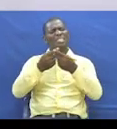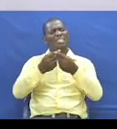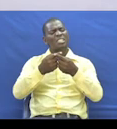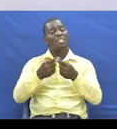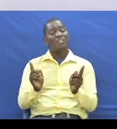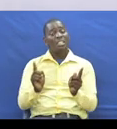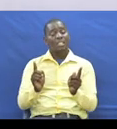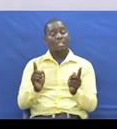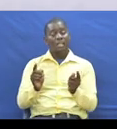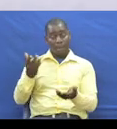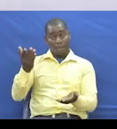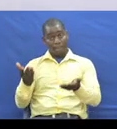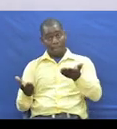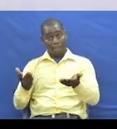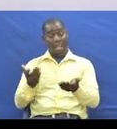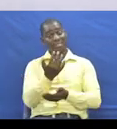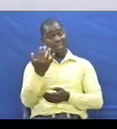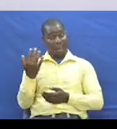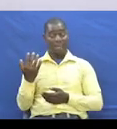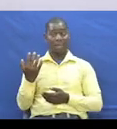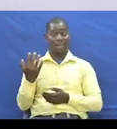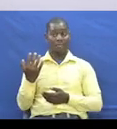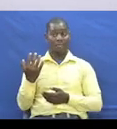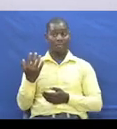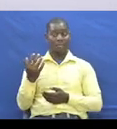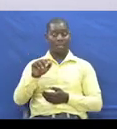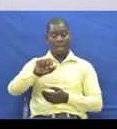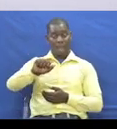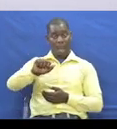different mass numbers. So these are